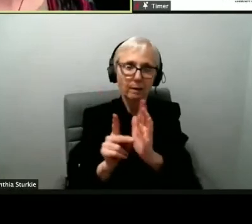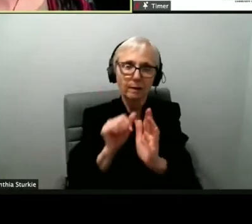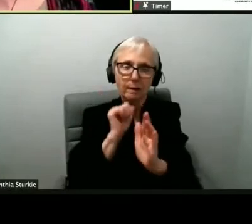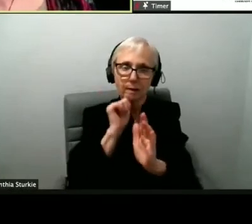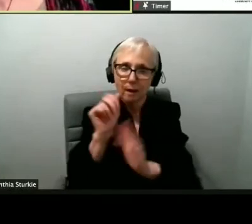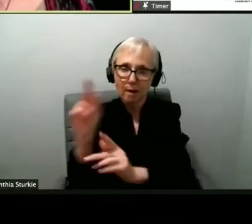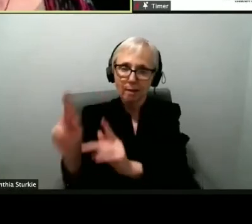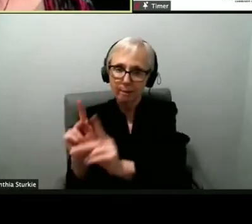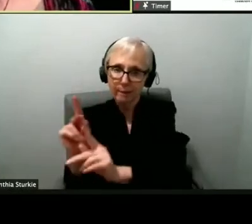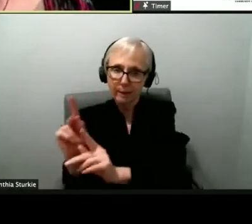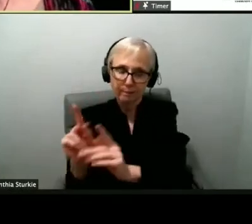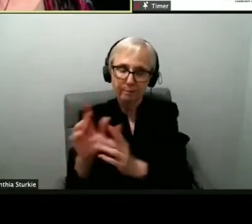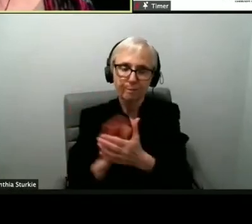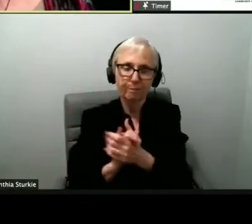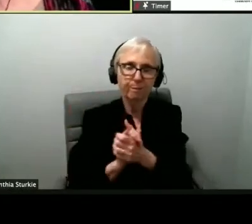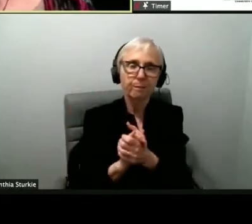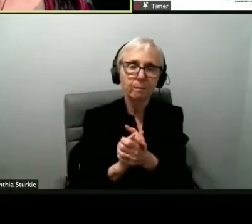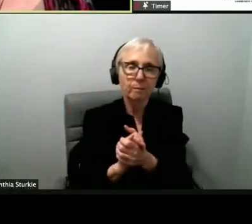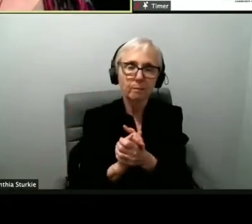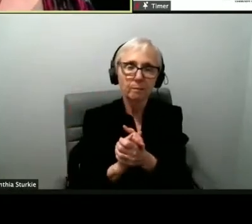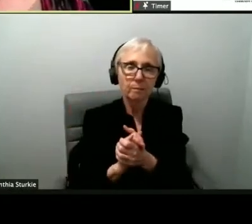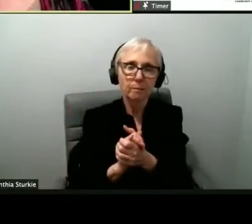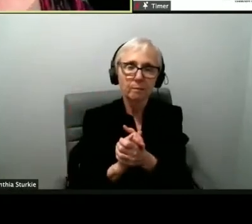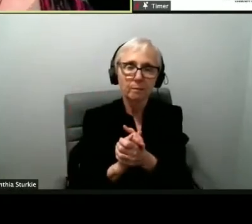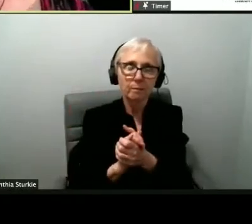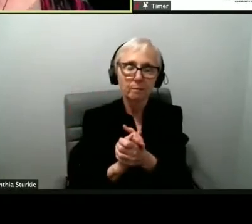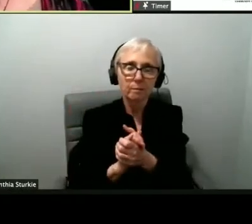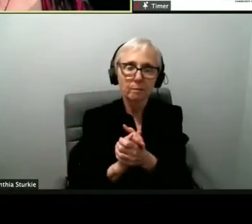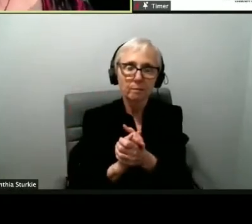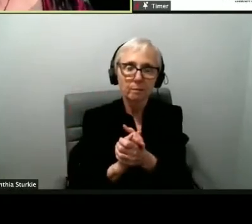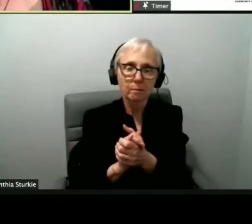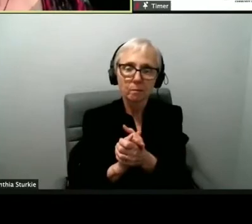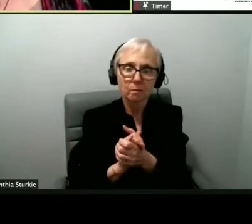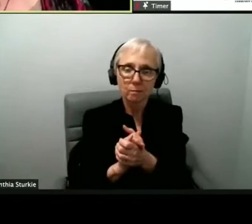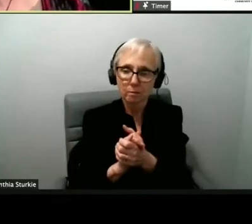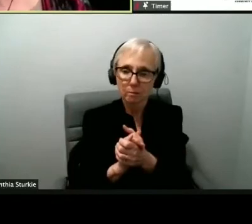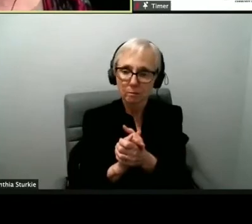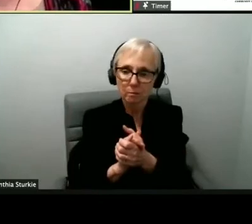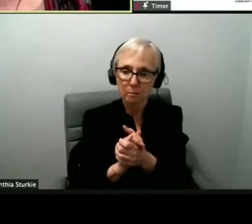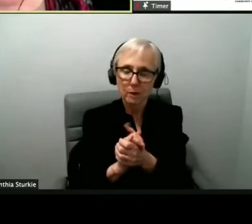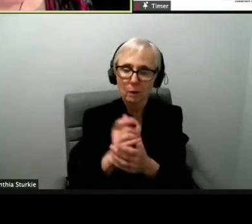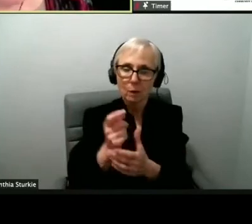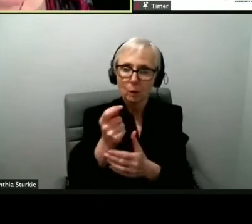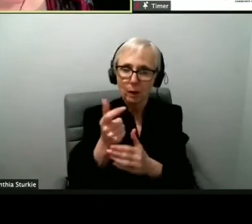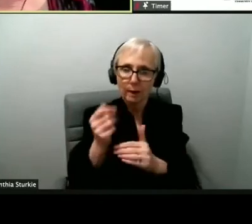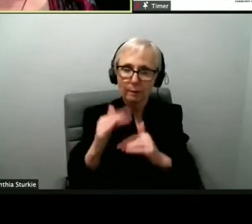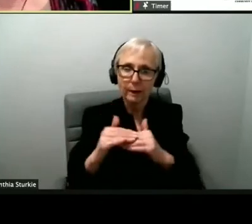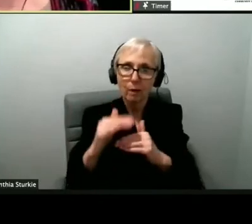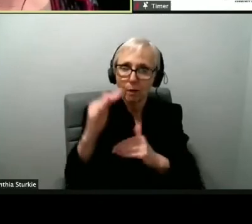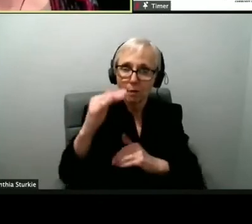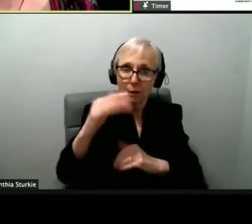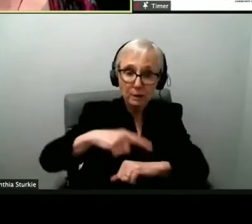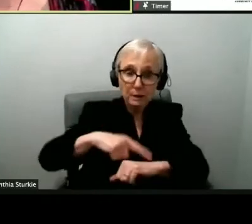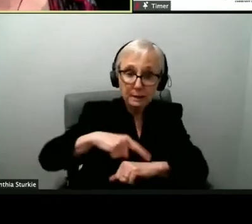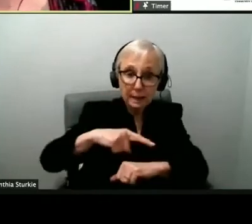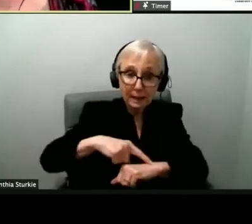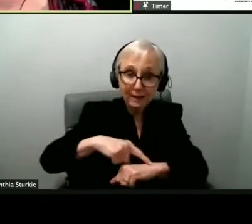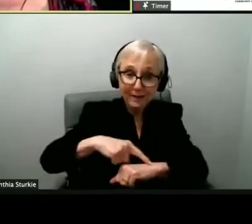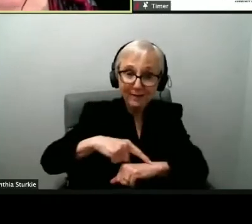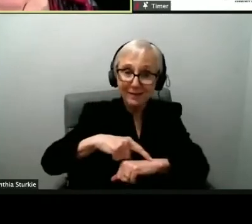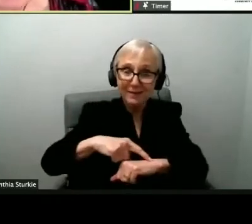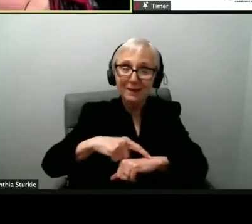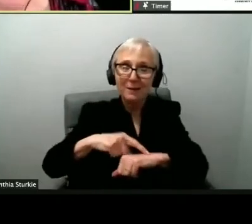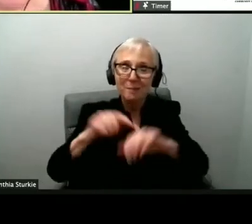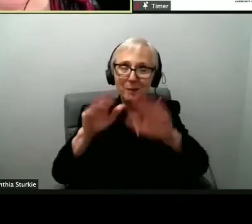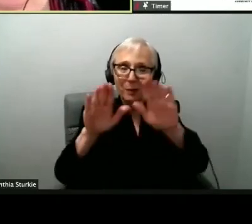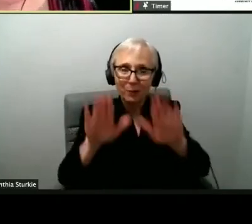people. We are coming up on, we're running a little bit over time, and to my wonderful friends